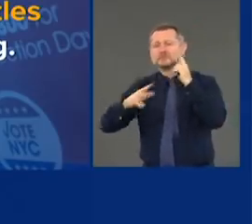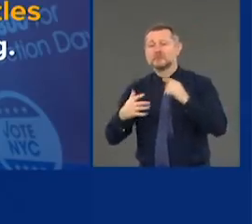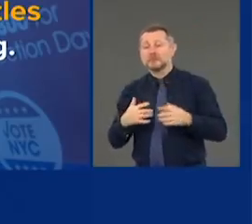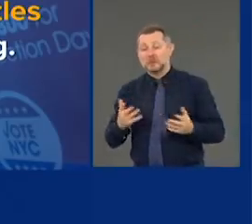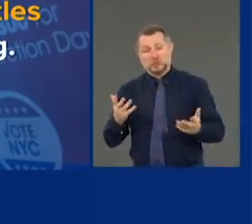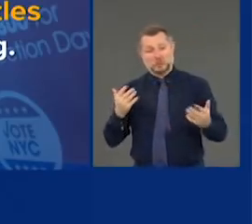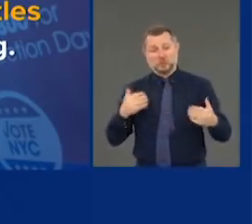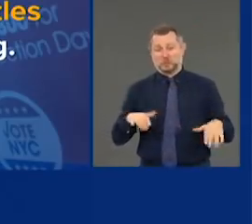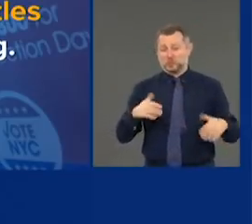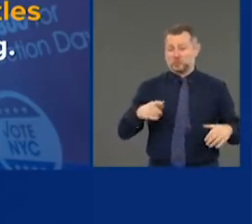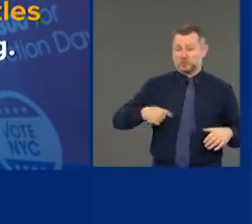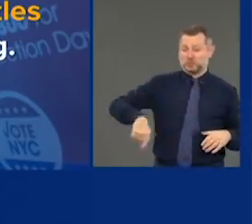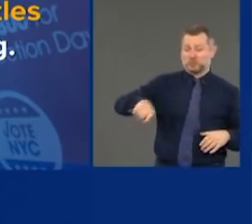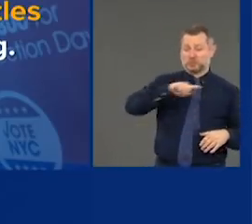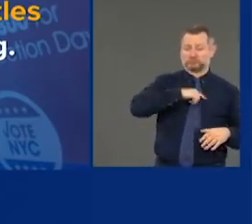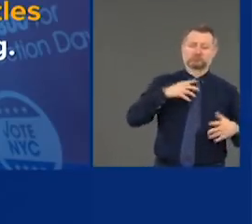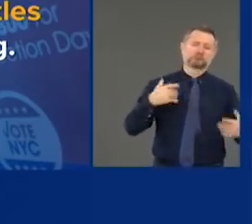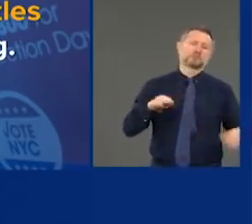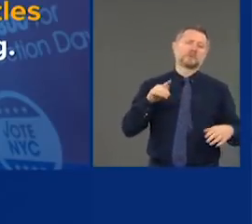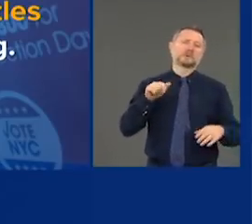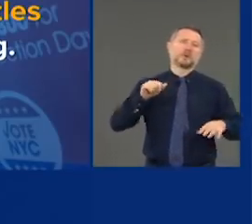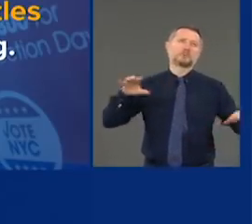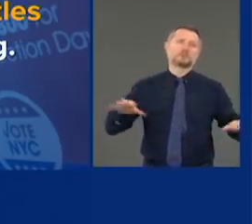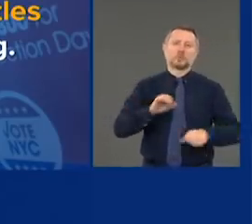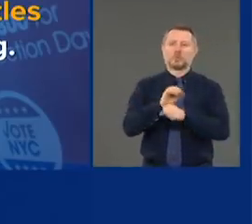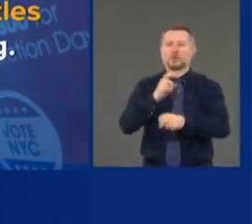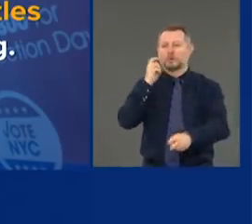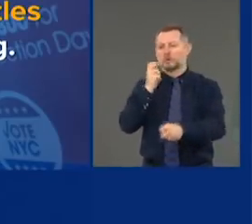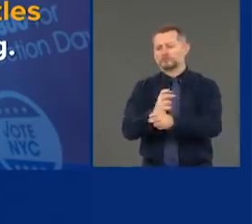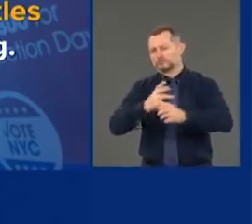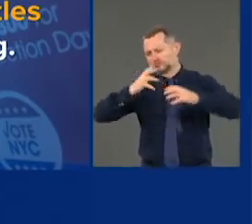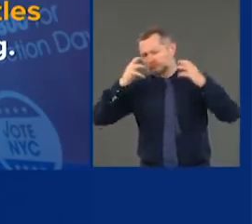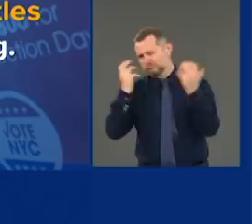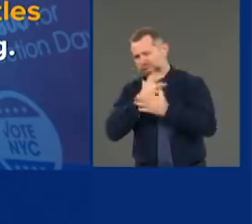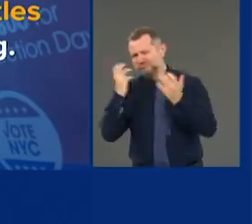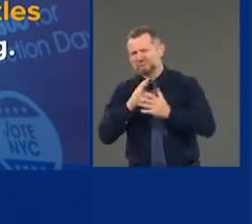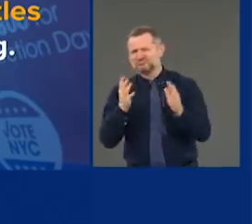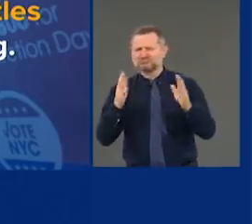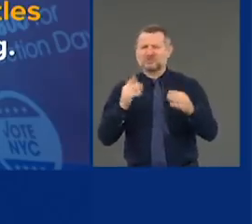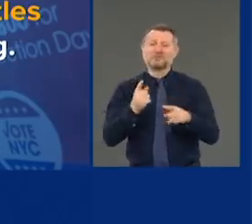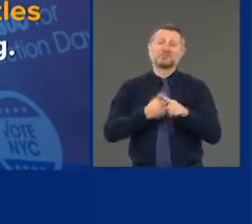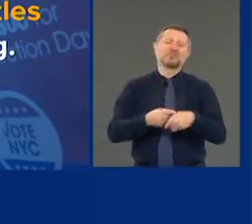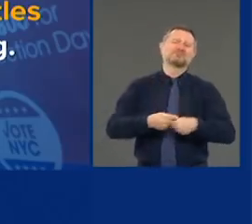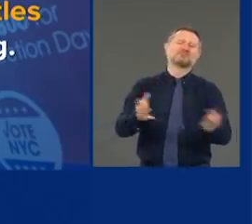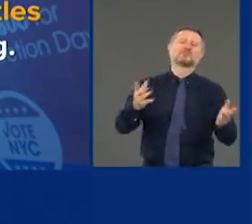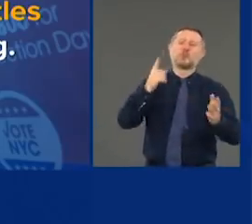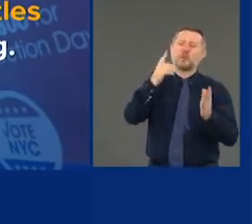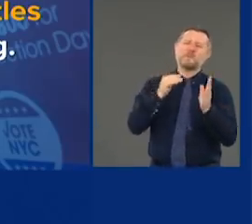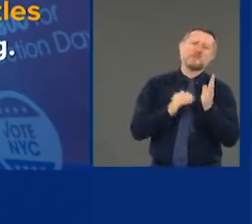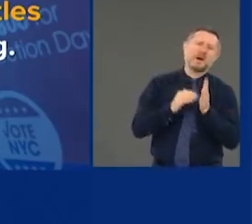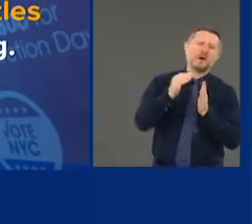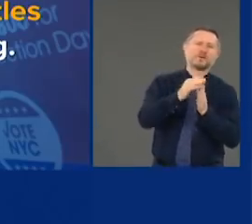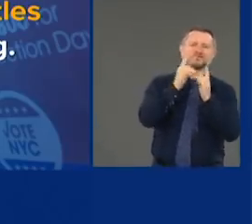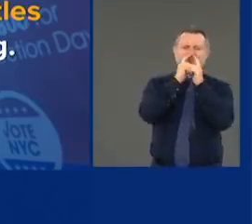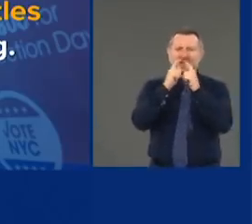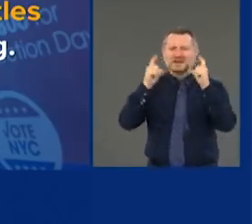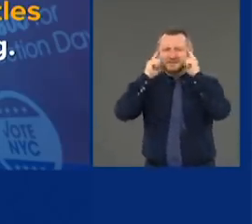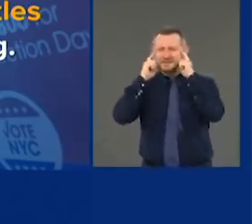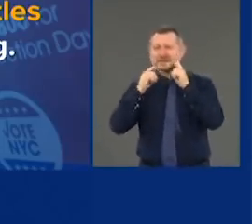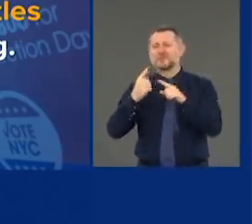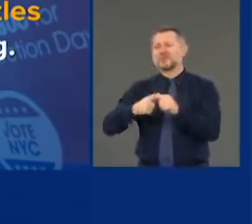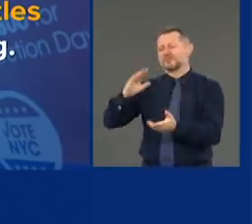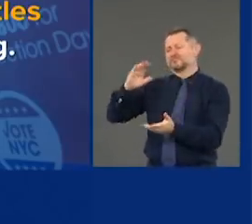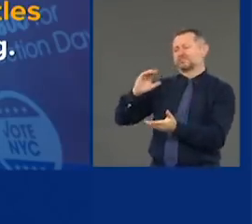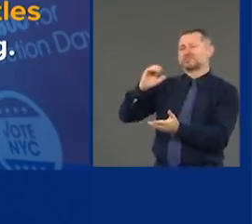doing everything they can. We are giving them an additional 1 million masks and 25,000 gallons of hand